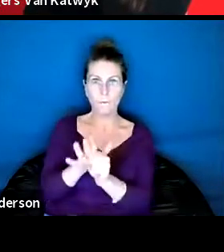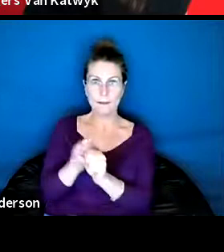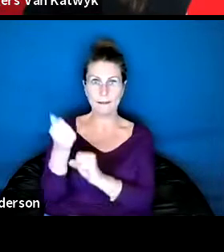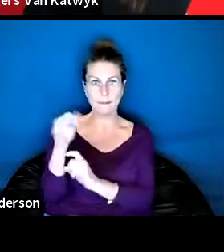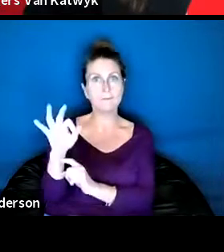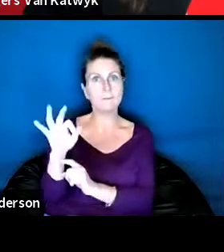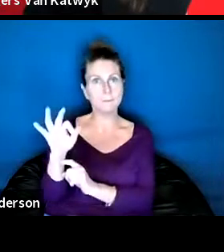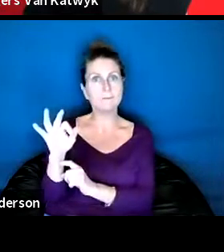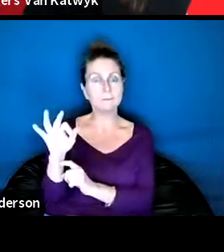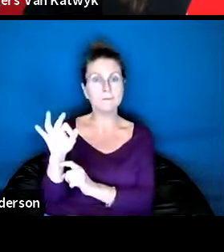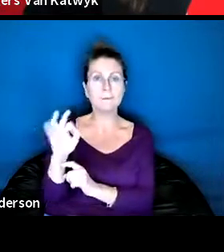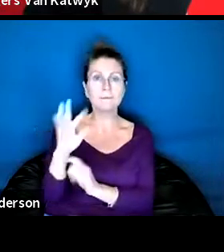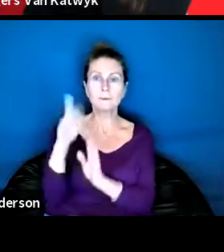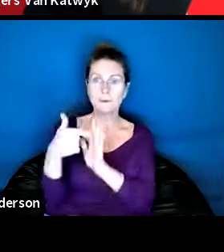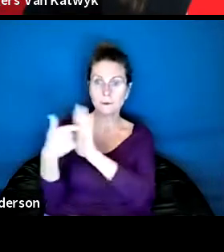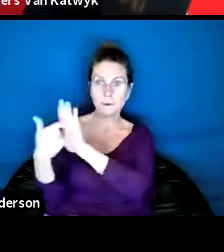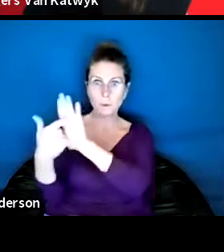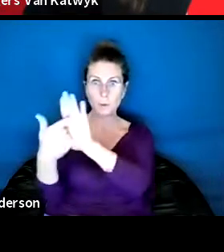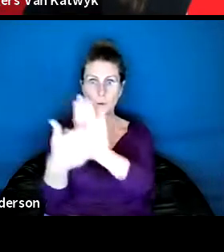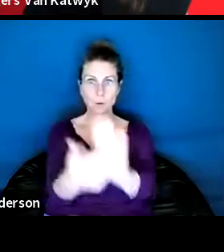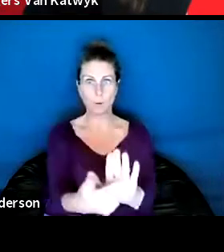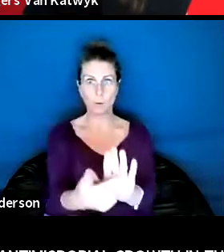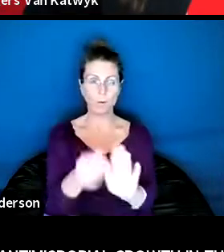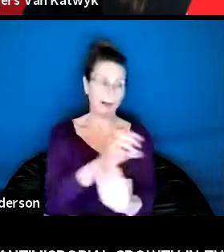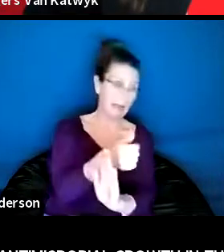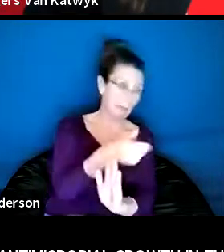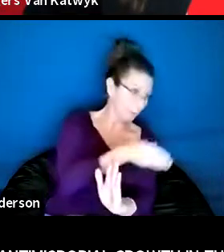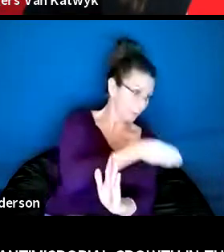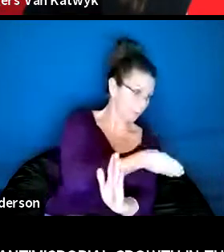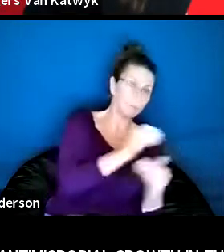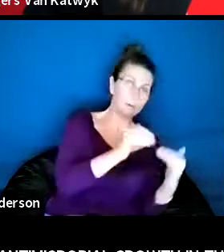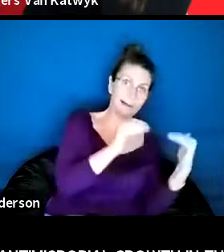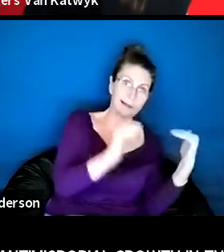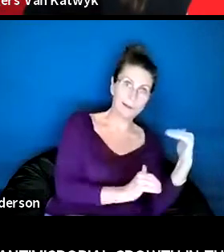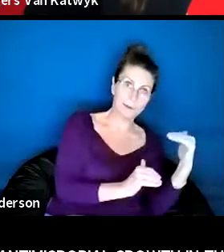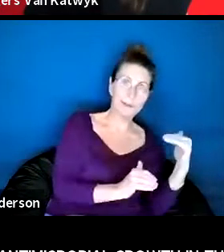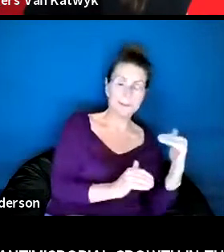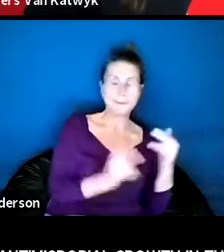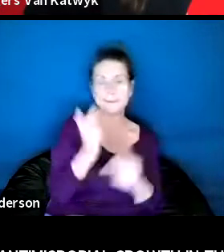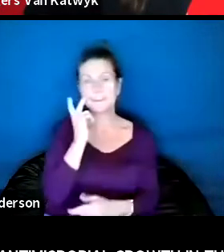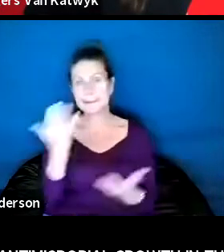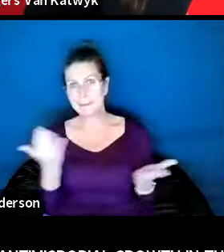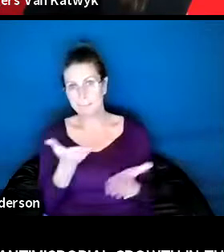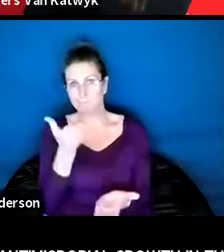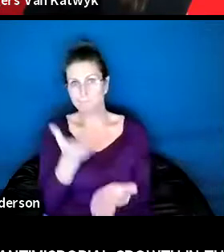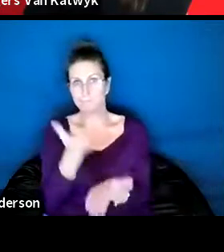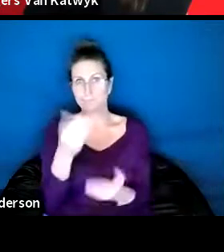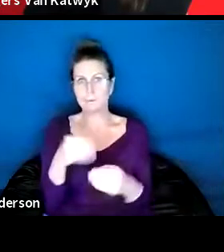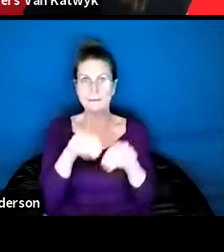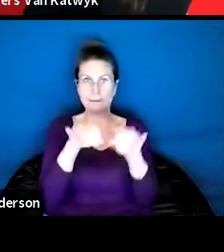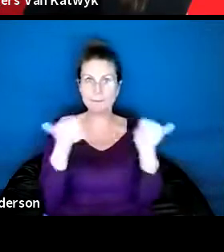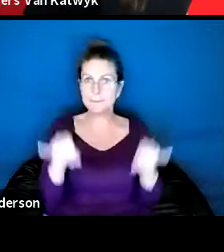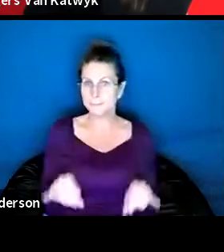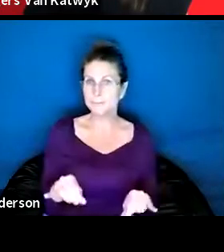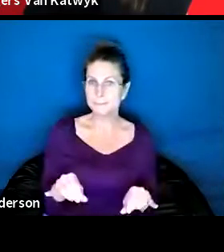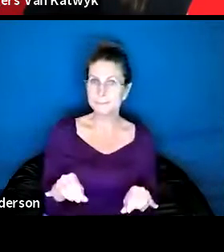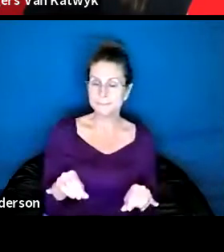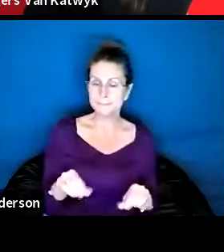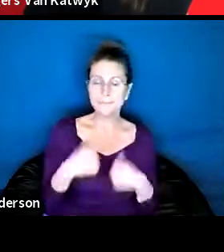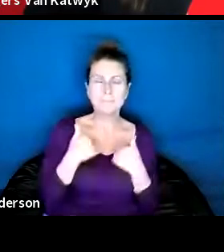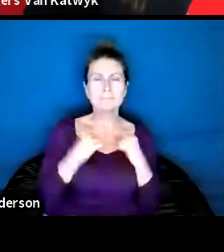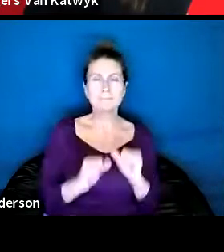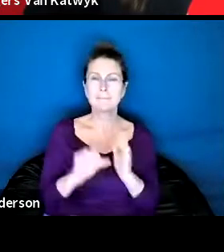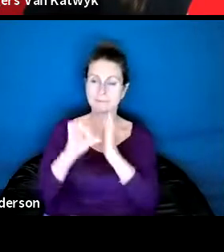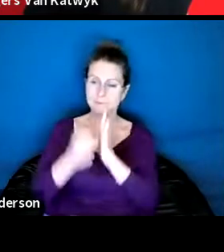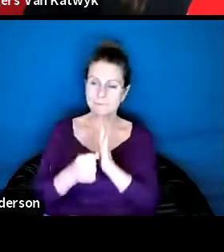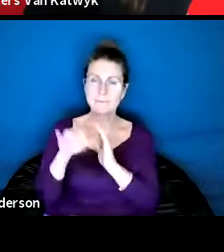COVID-19 has shone a light on some of the pre-existing inequities that are pervasive in our systems. And I was trying to point to this in